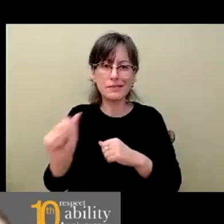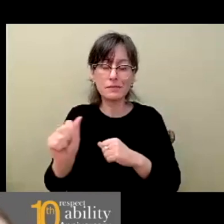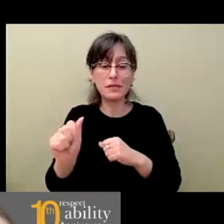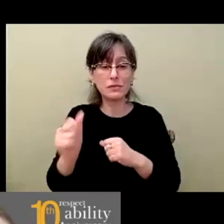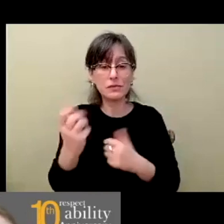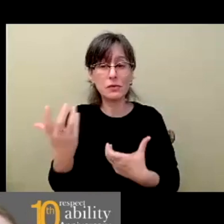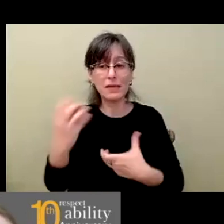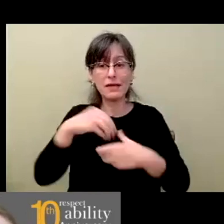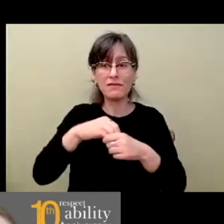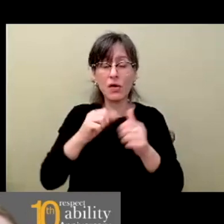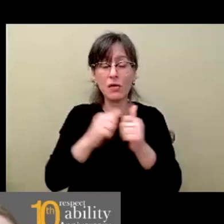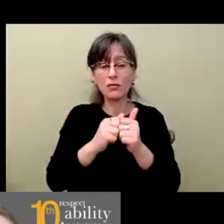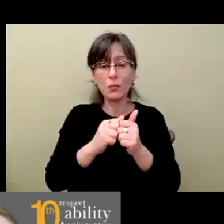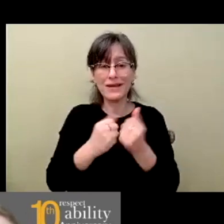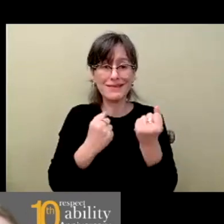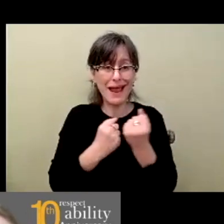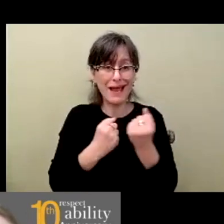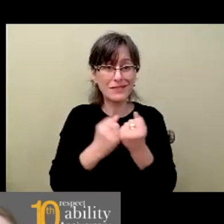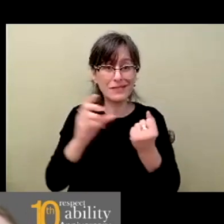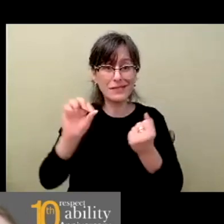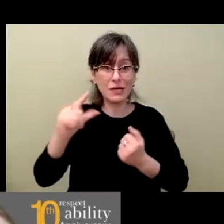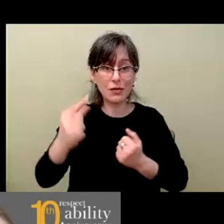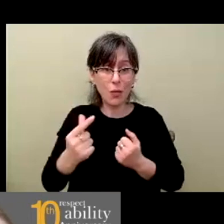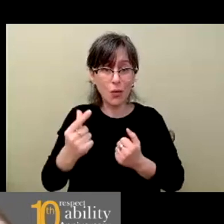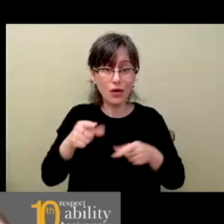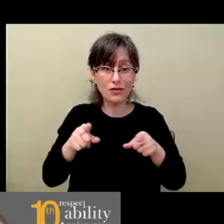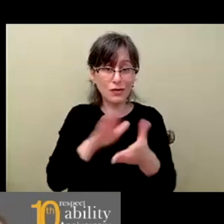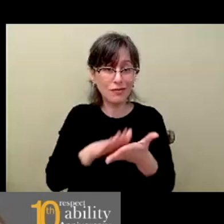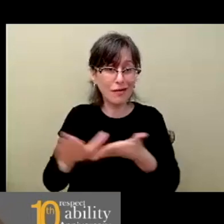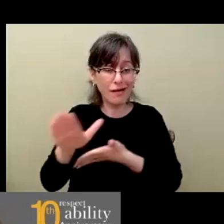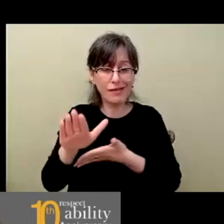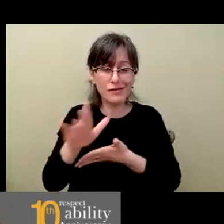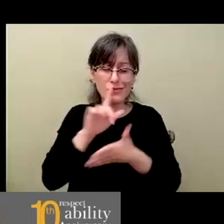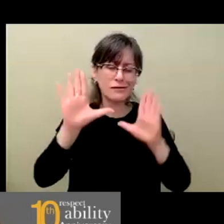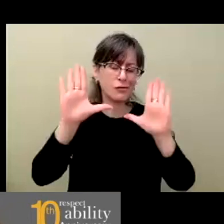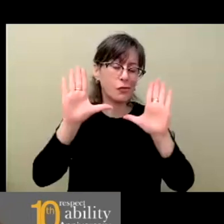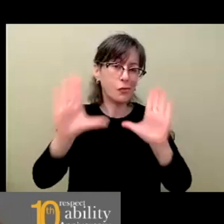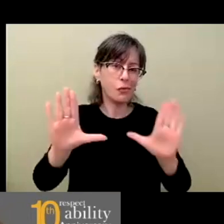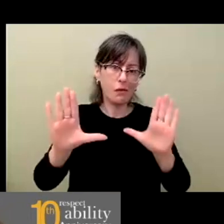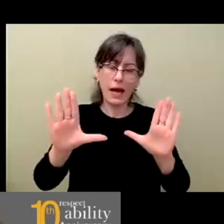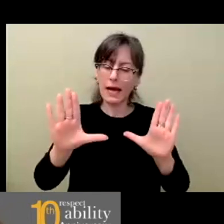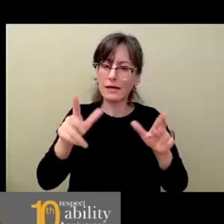getting involved in those advocacy organizations in college is a really great opportunity to learn about